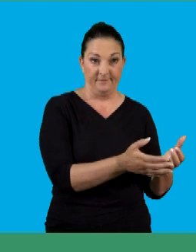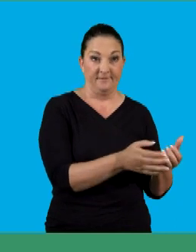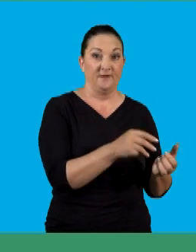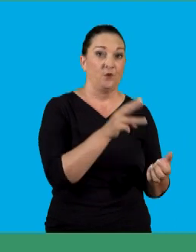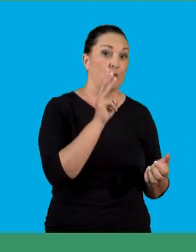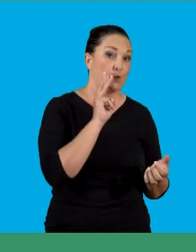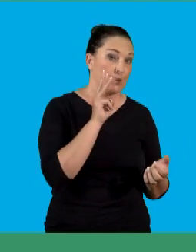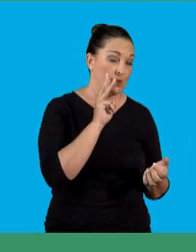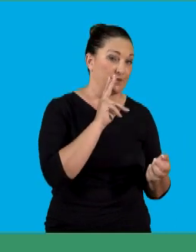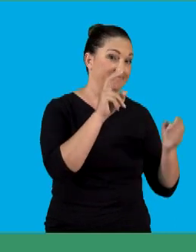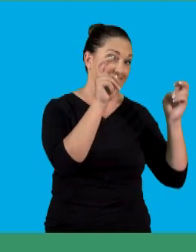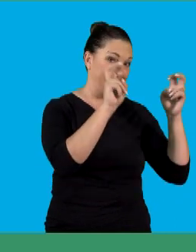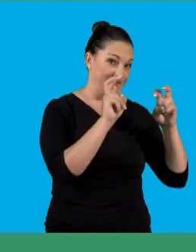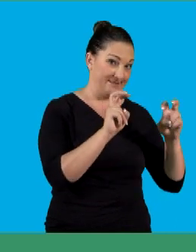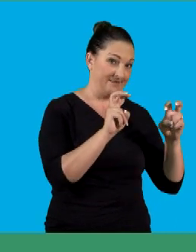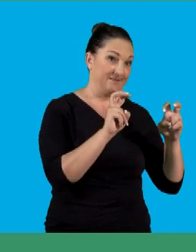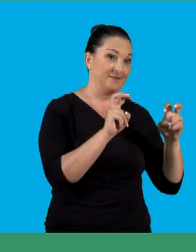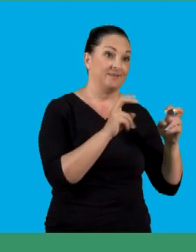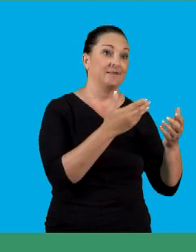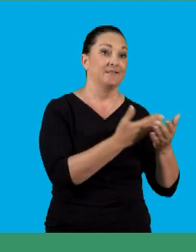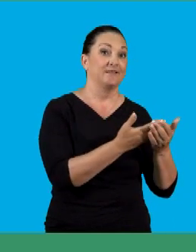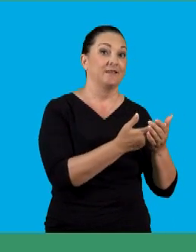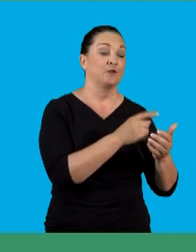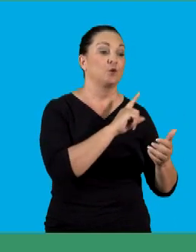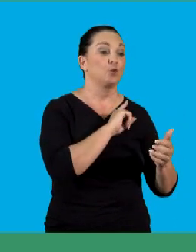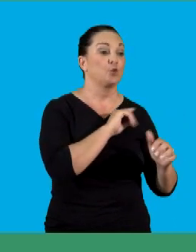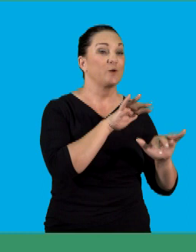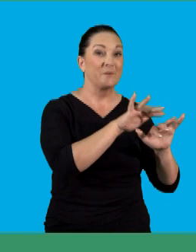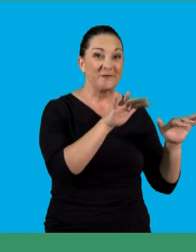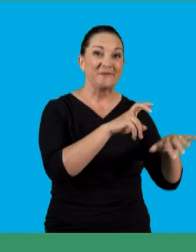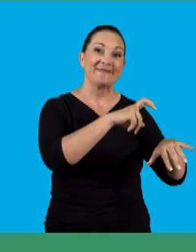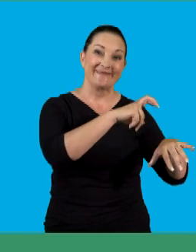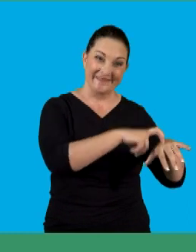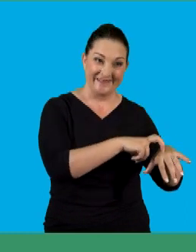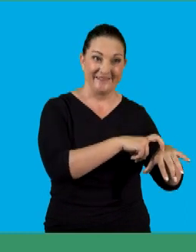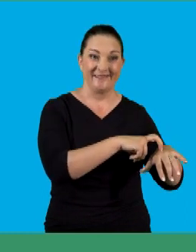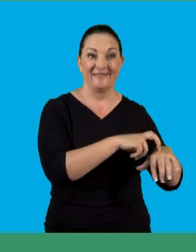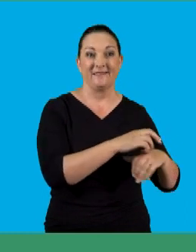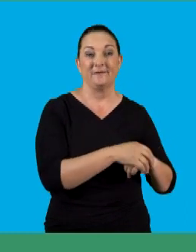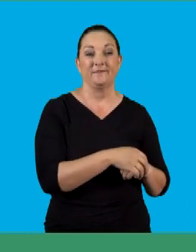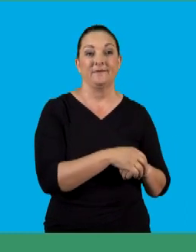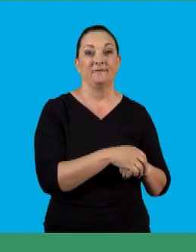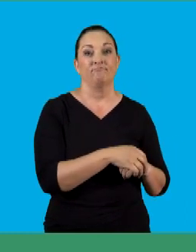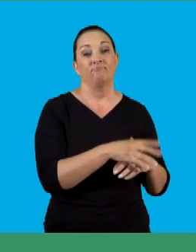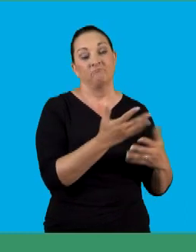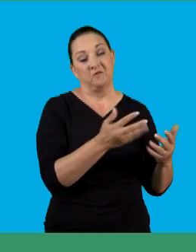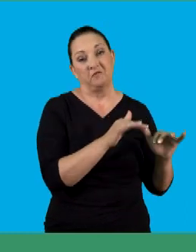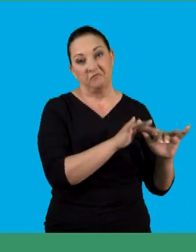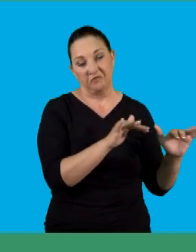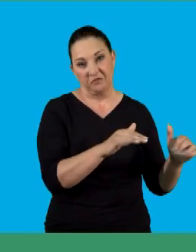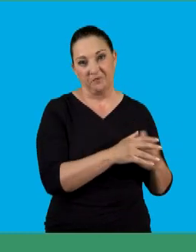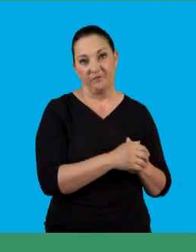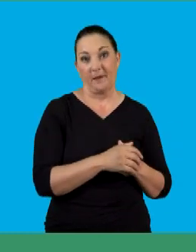and services such as water and electricity to meet the needs. Here's a key: the needs of